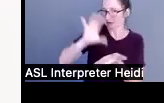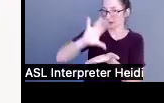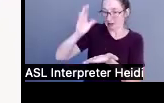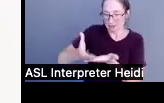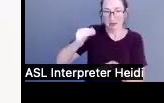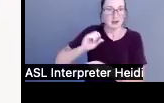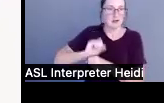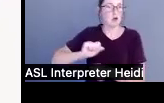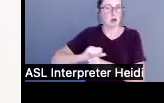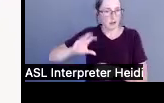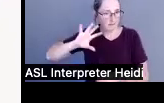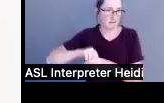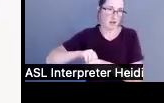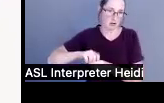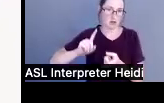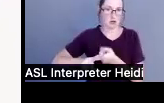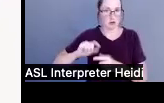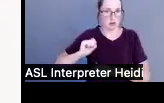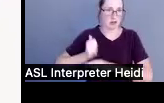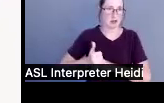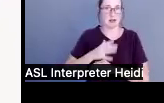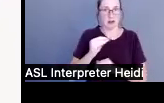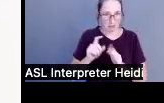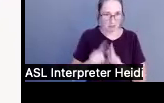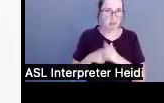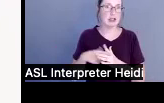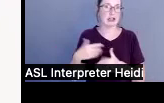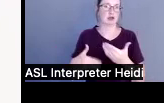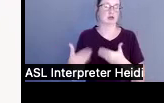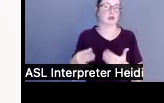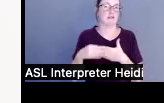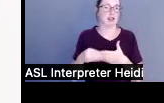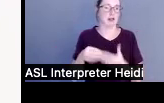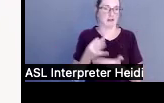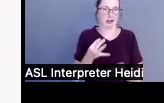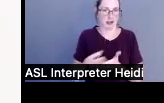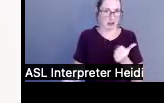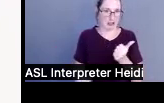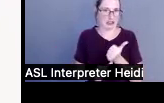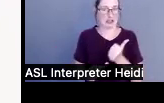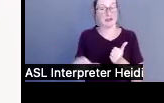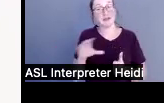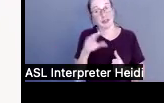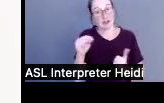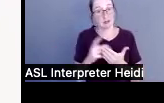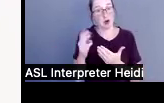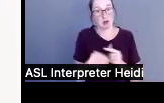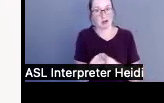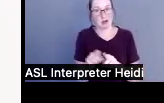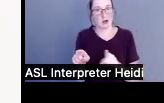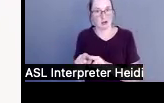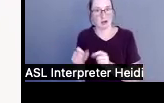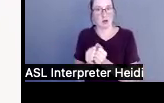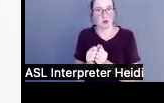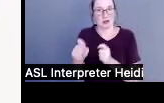of work that can go into setting up and executing a flexible financial assistance and program, as well as